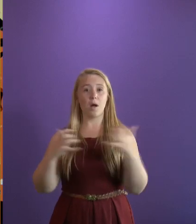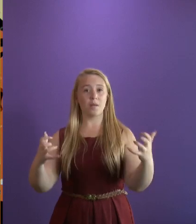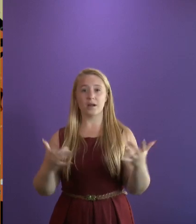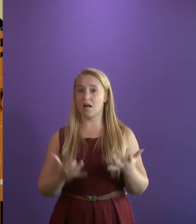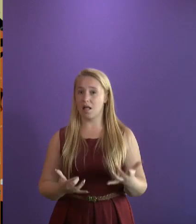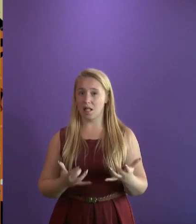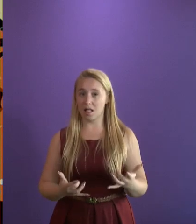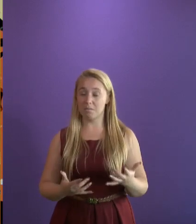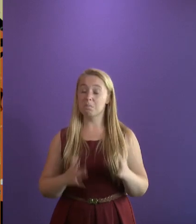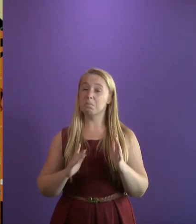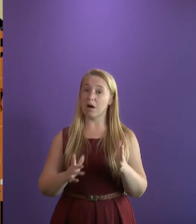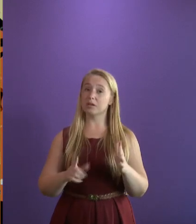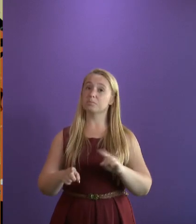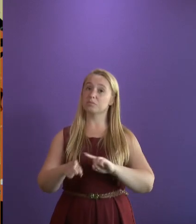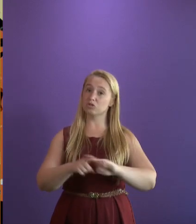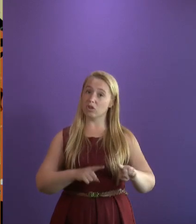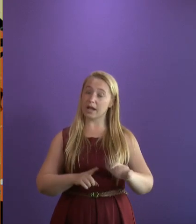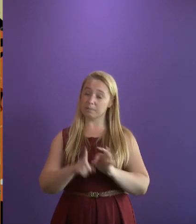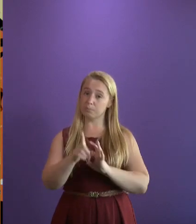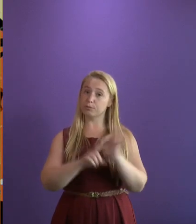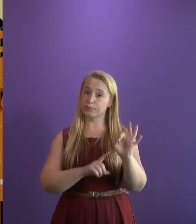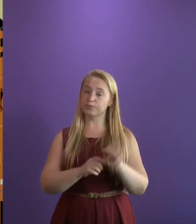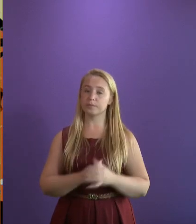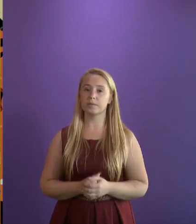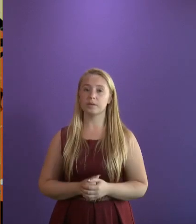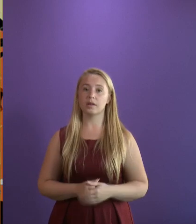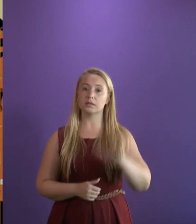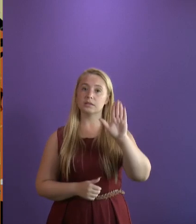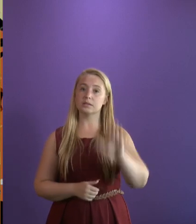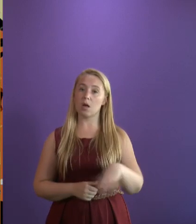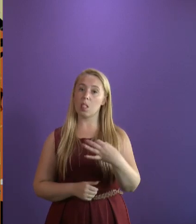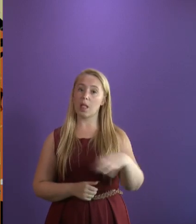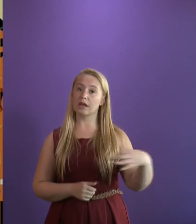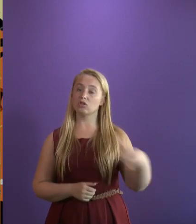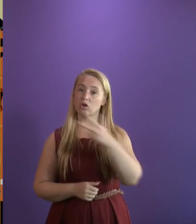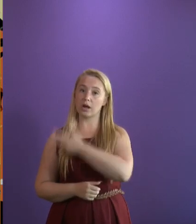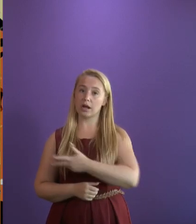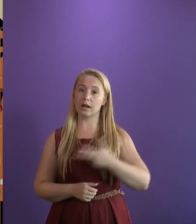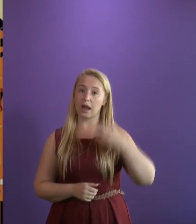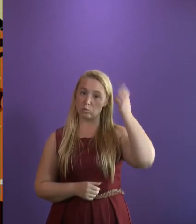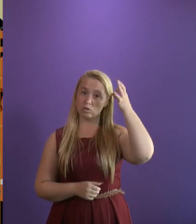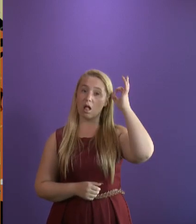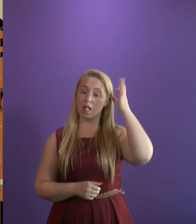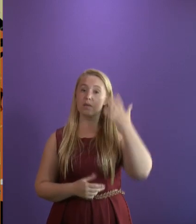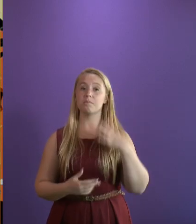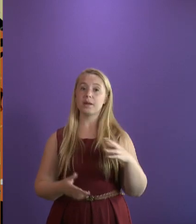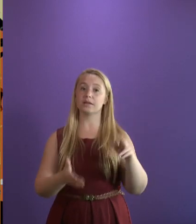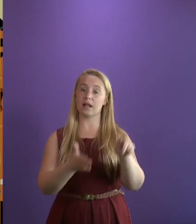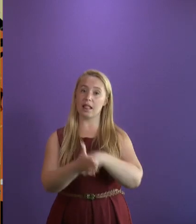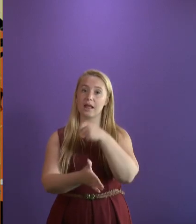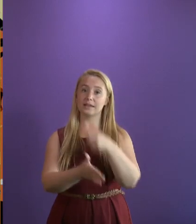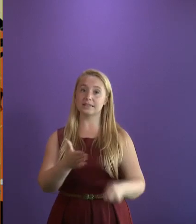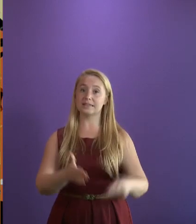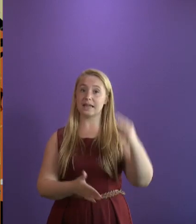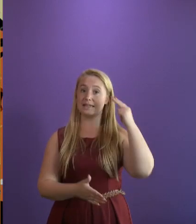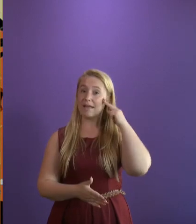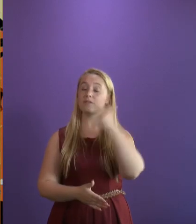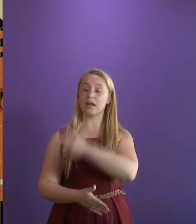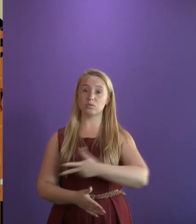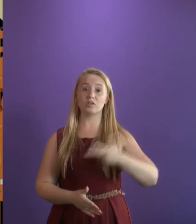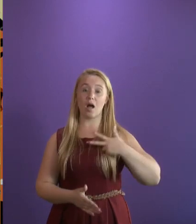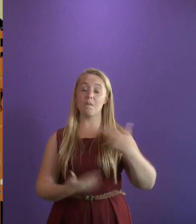in there. And can I just, from my local area, South Lanarkshire Council has just elected a deaf